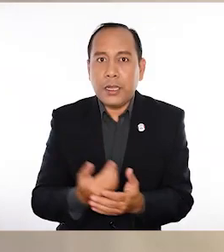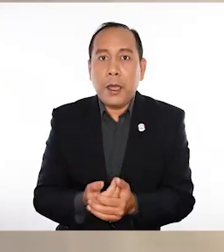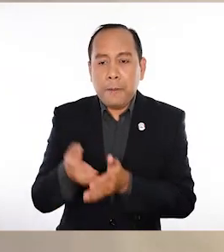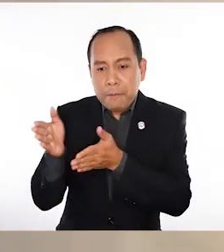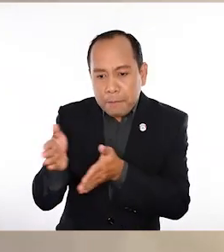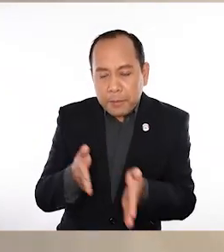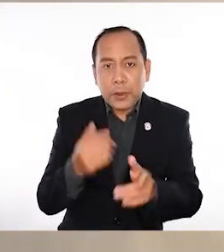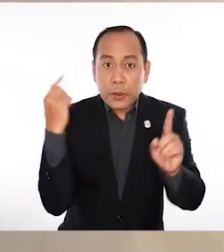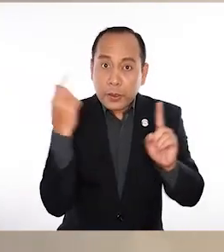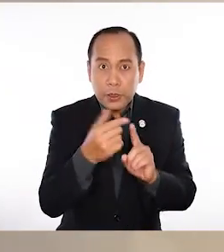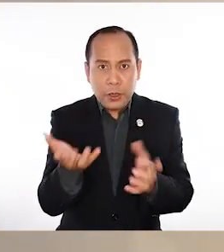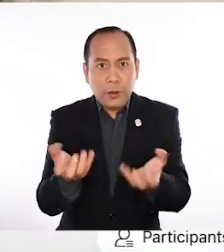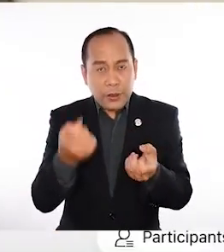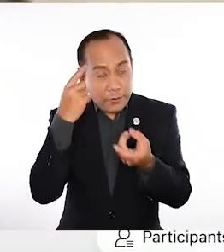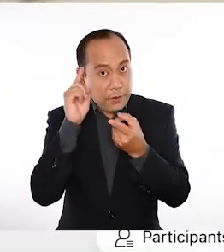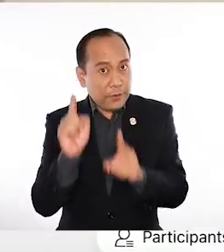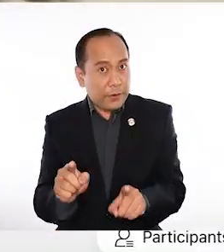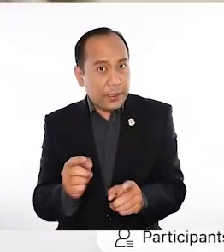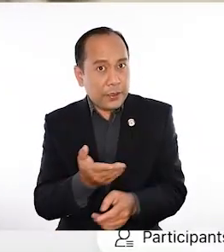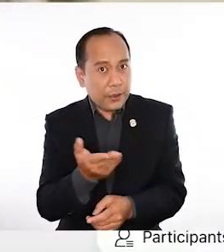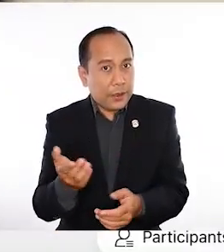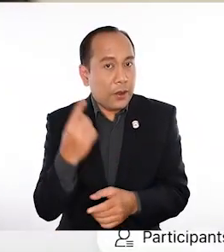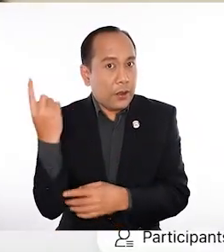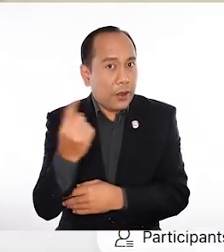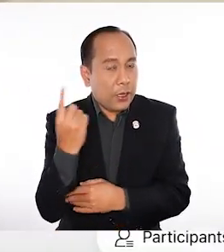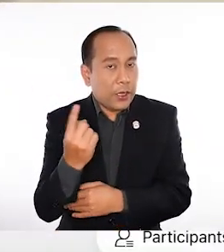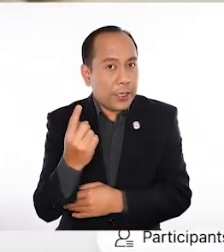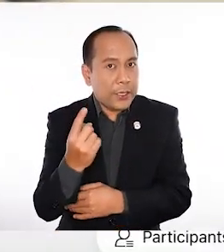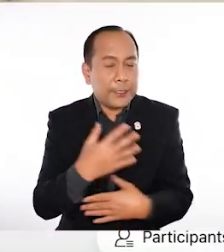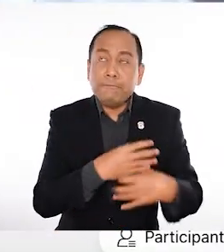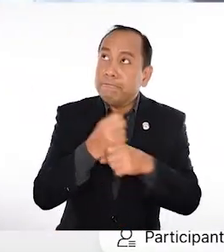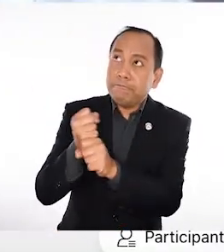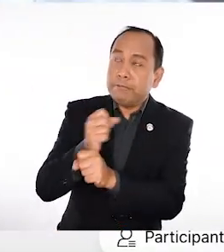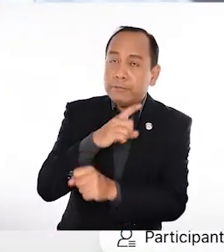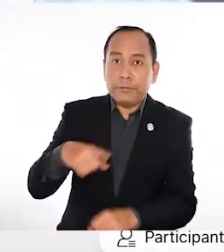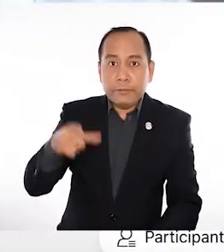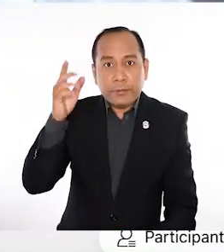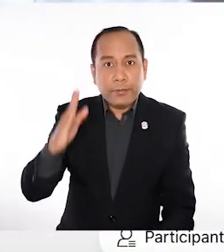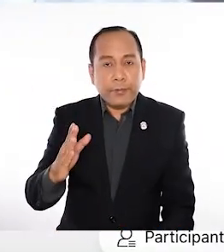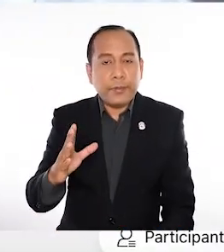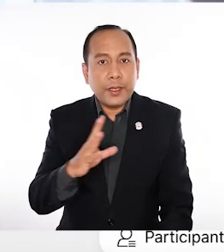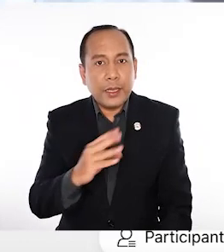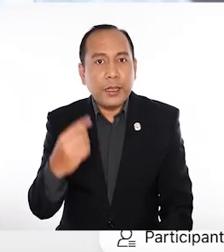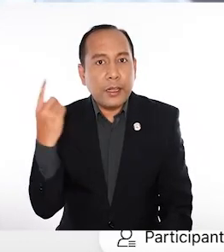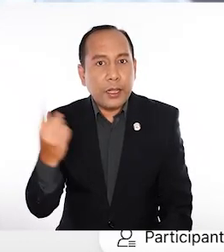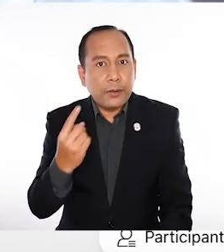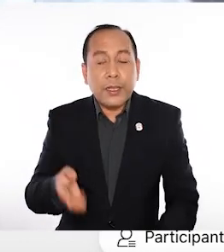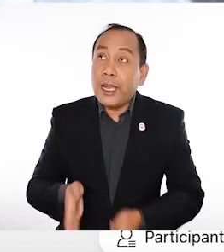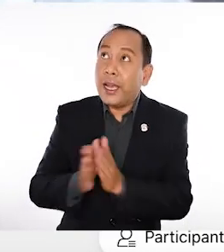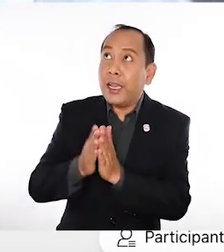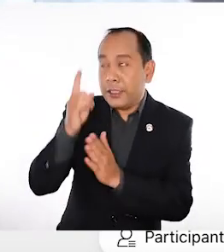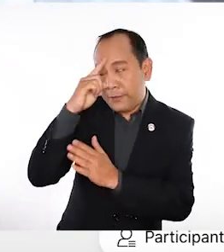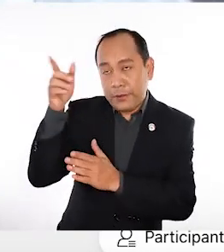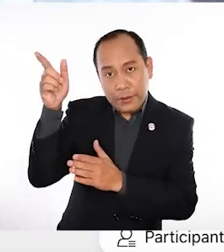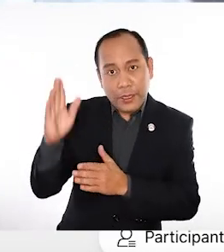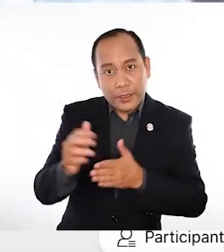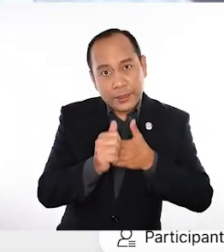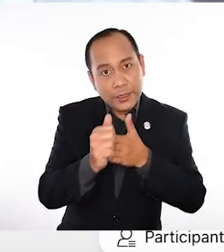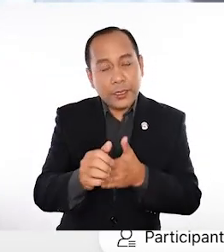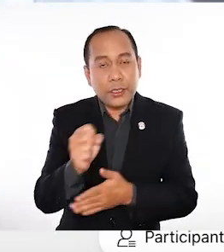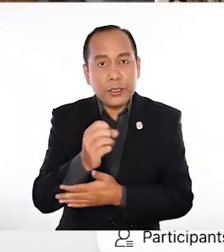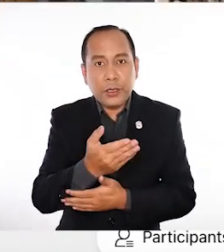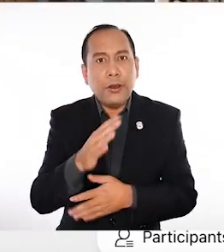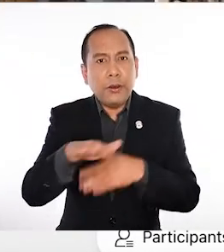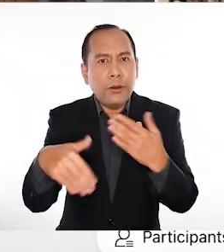plans and these goals that we want to fulfill, we always have to place our trust in God, and we always have to ask Him for guidance so